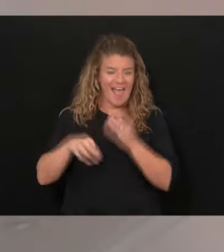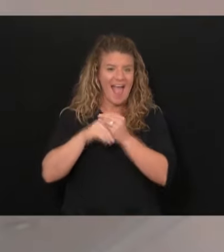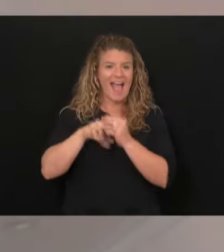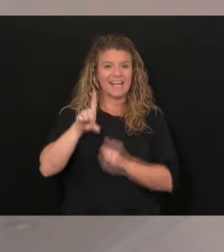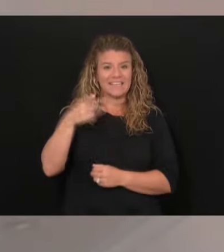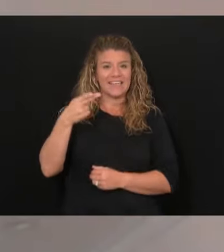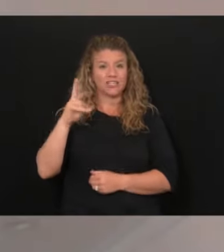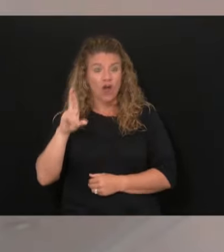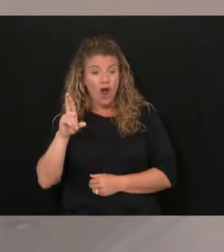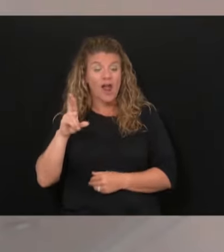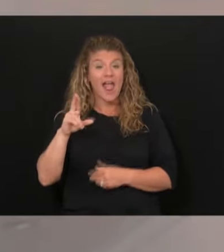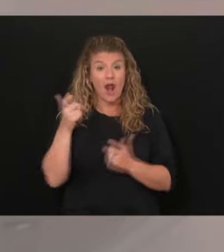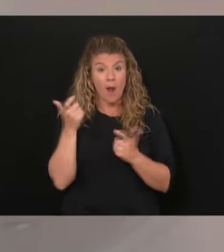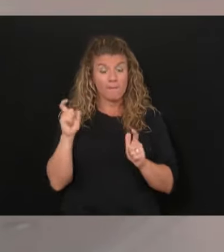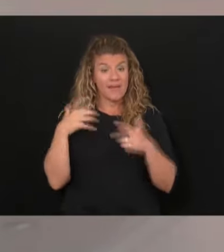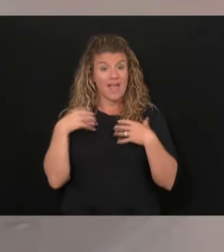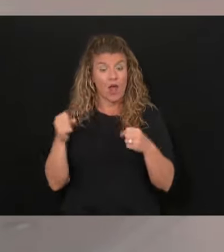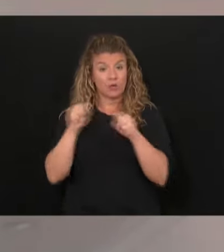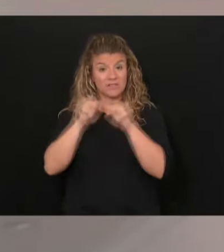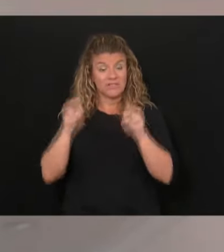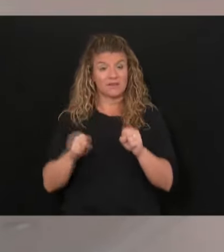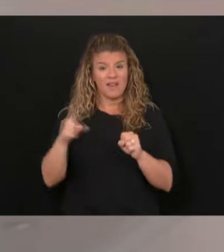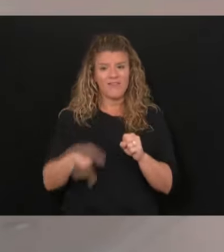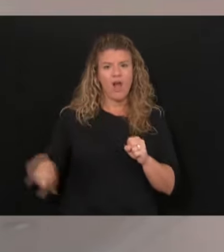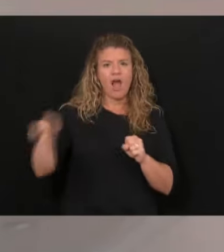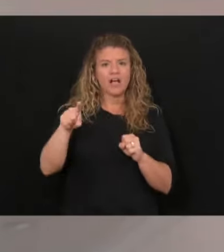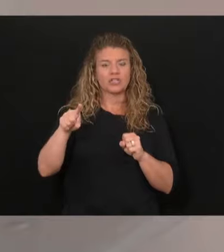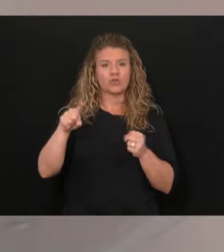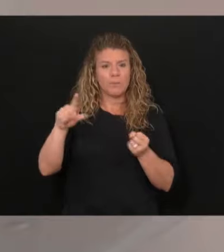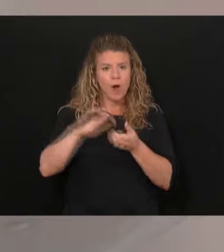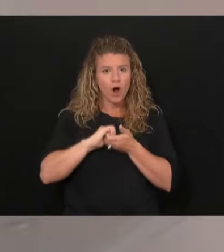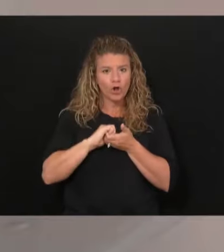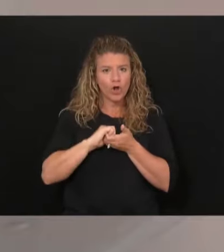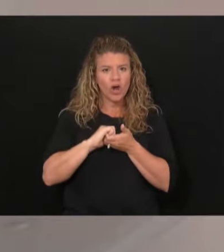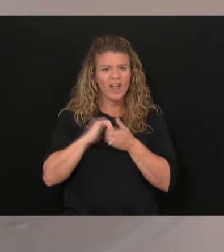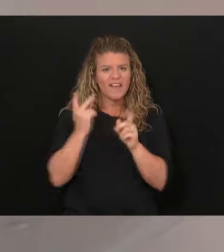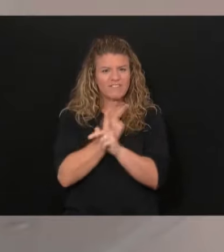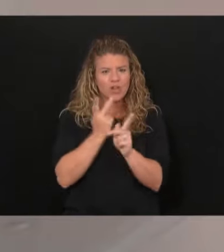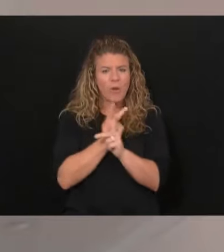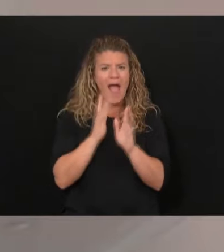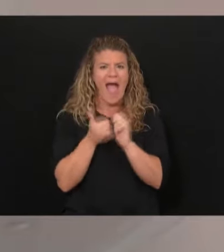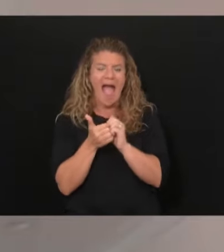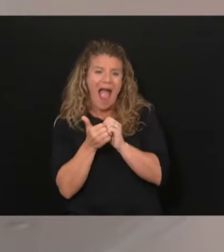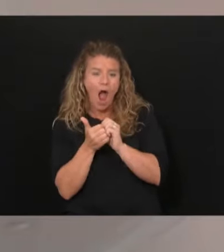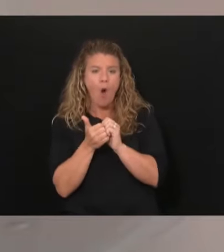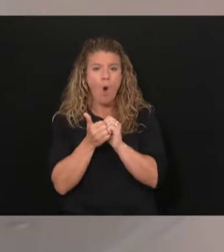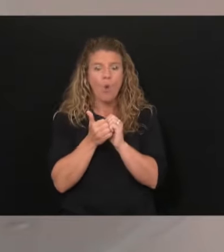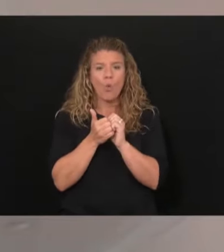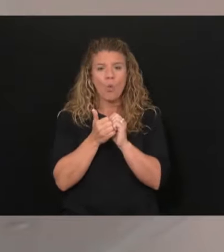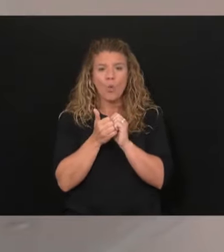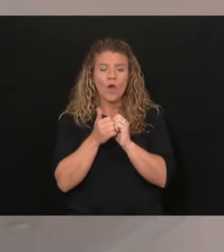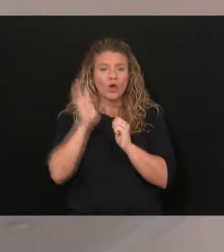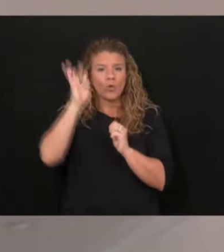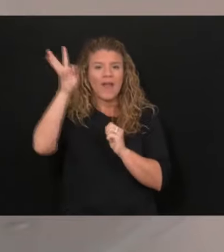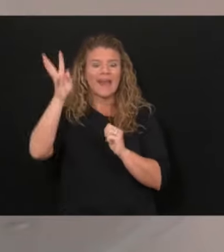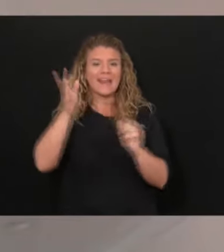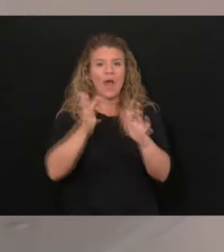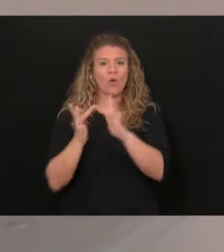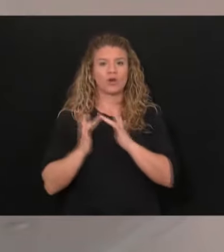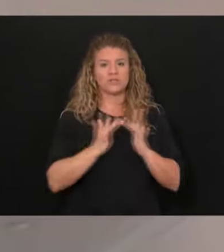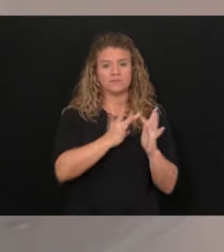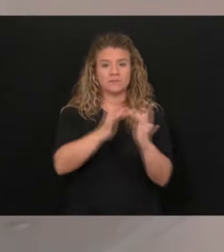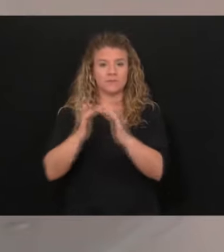well as the big health systems, is to figure out how we start to do partnering or create networks with